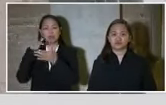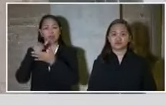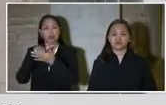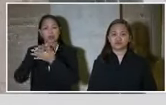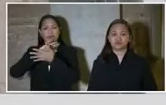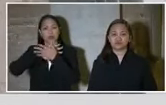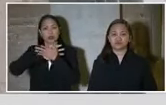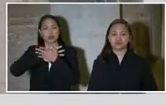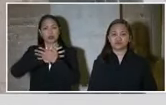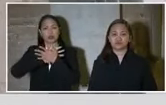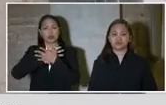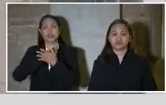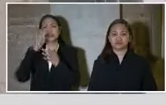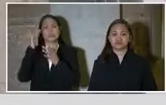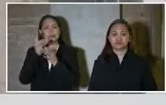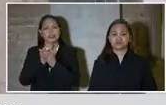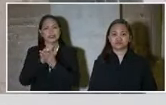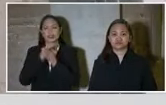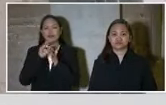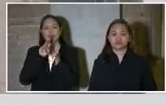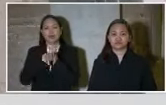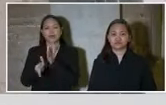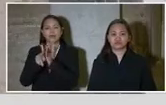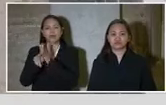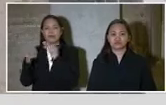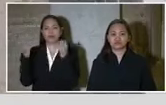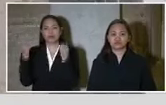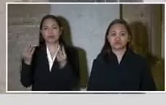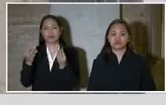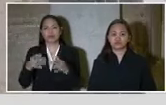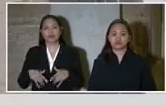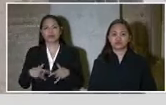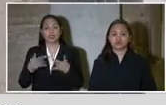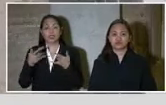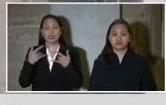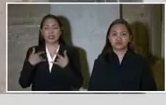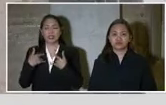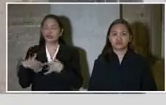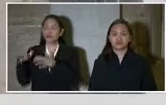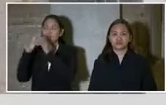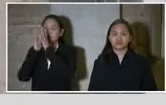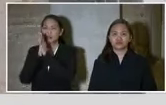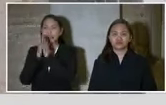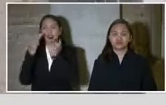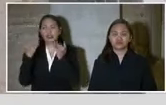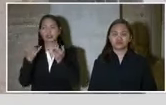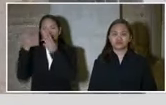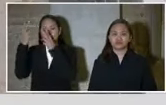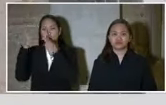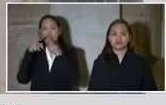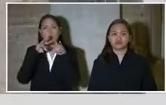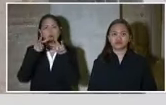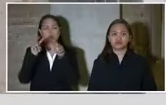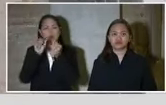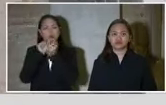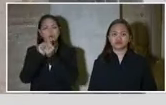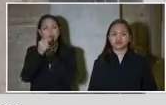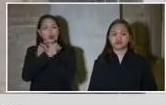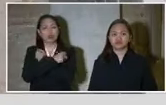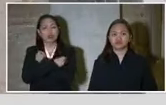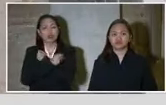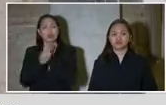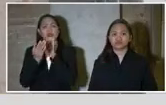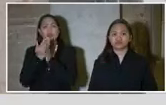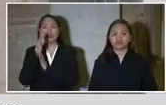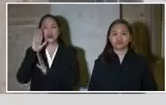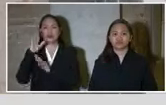COVID-19 that has disturbed and claimed many lives. We ask you now to look upon us with love and by